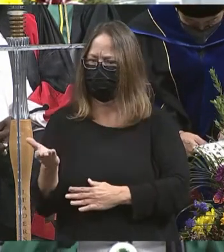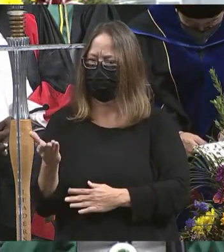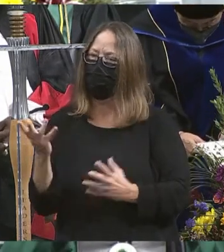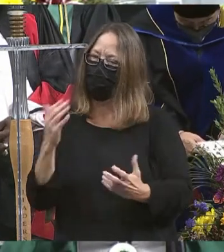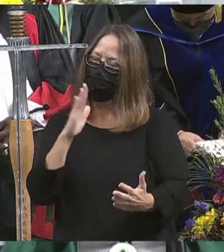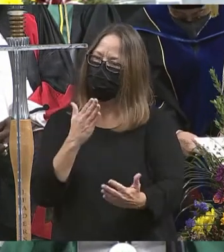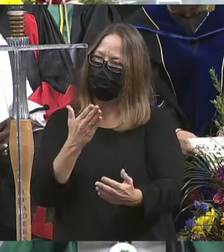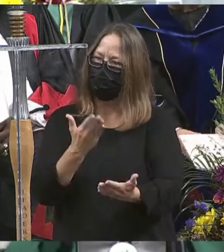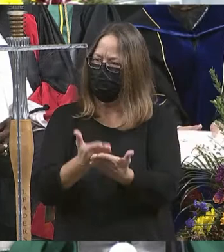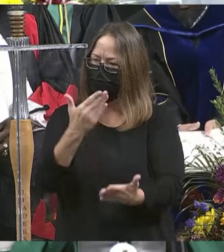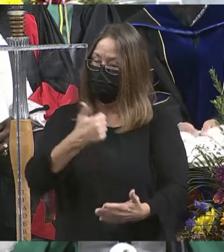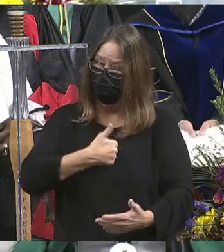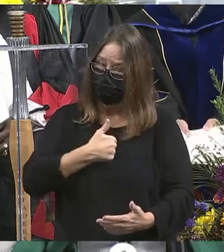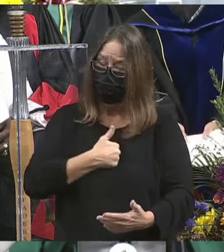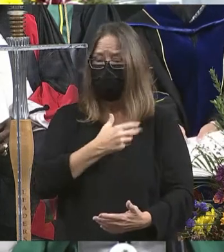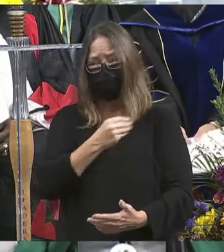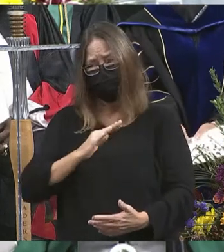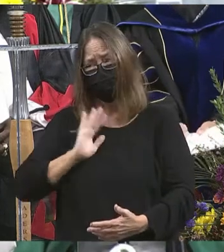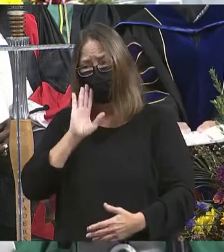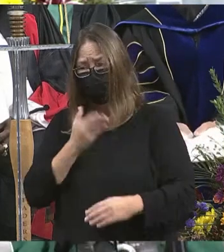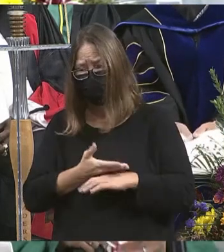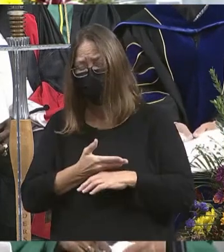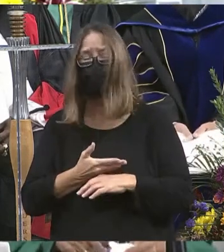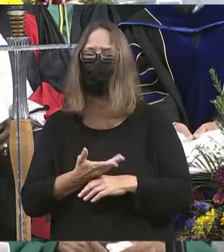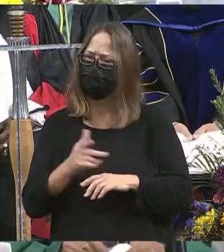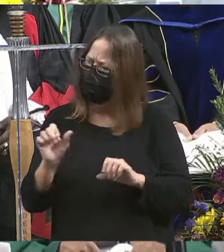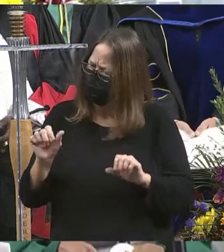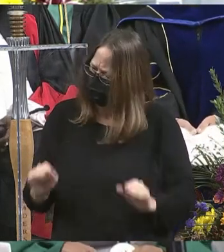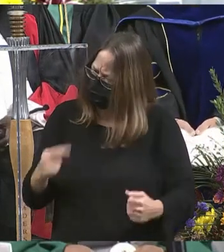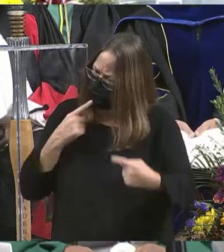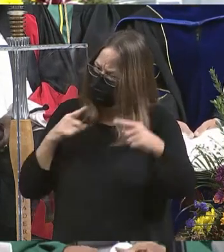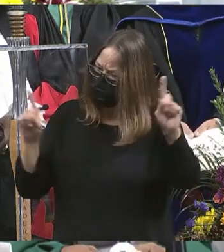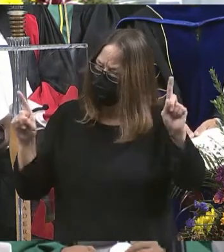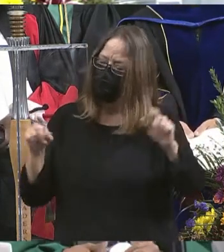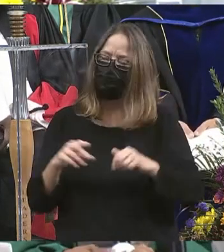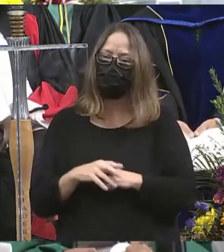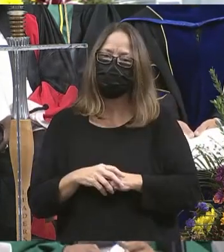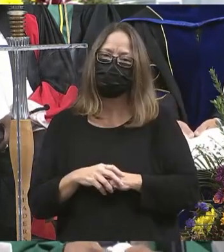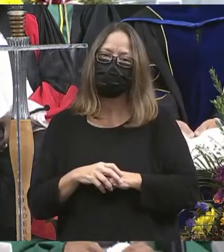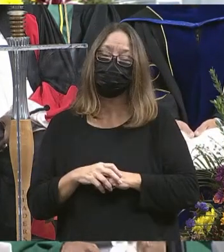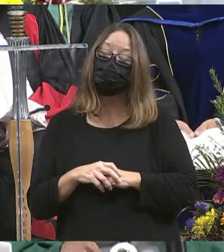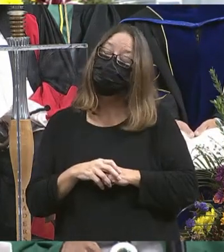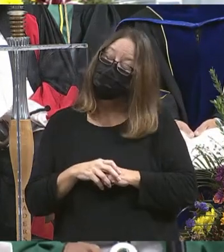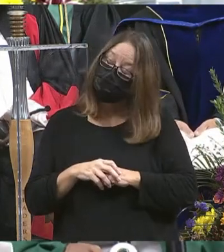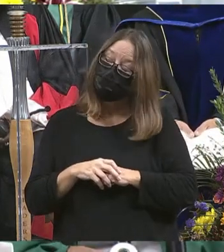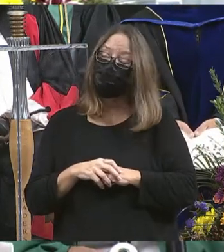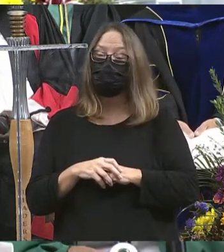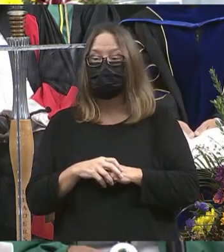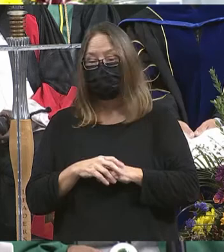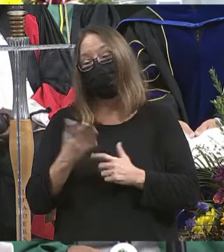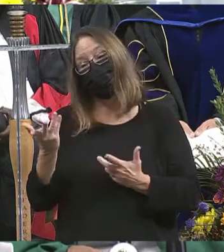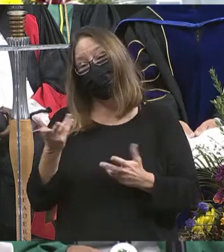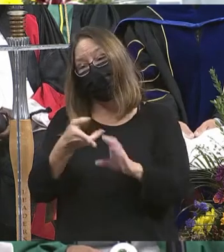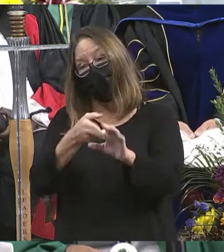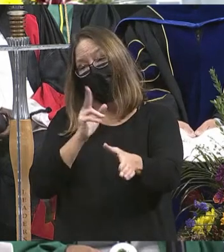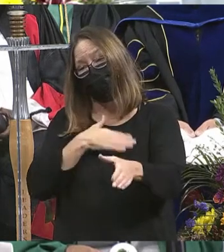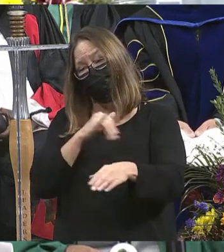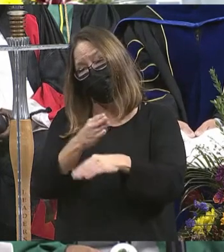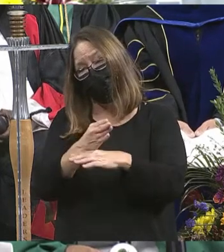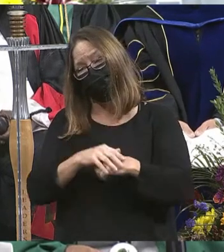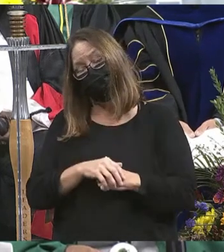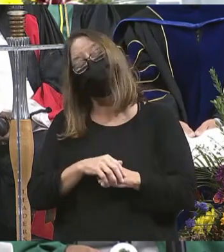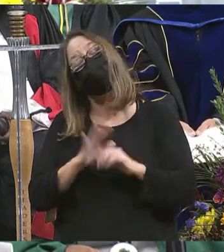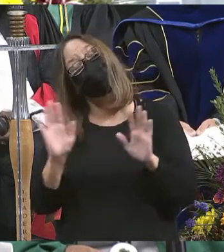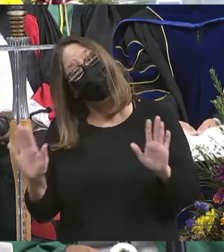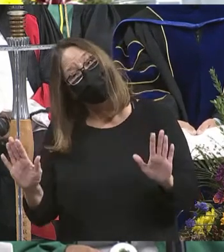prove to myself and to my daughter that I could do this. So, I quit my job.